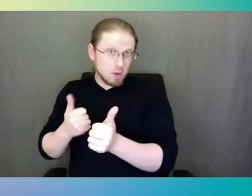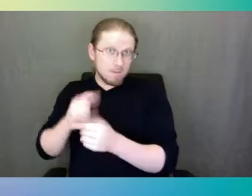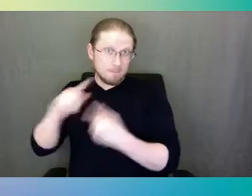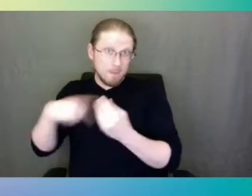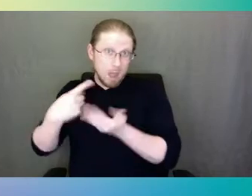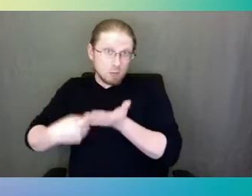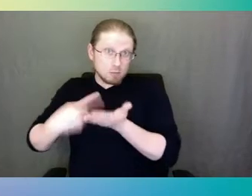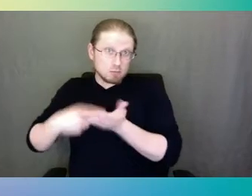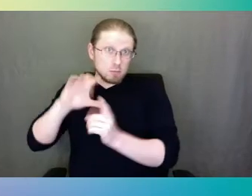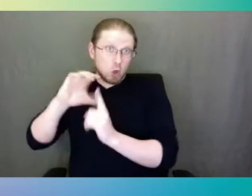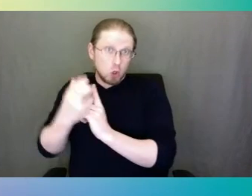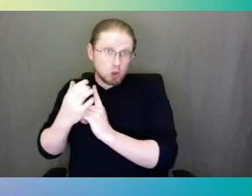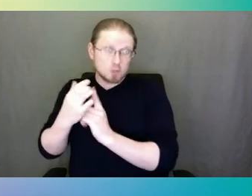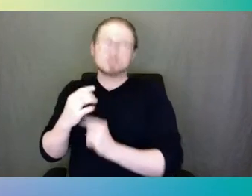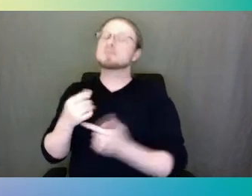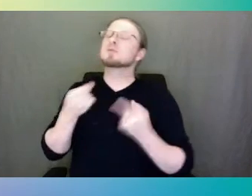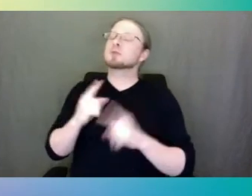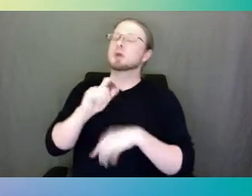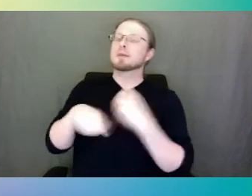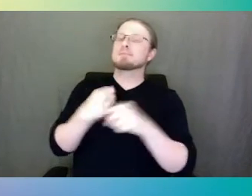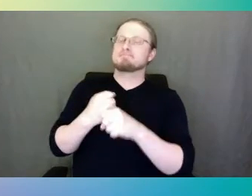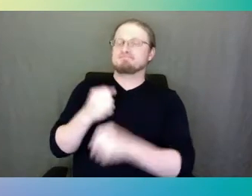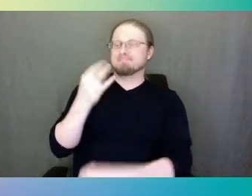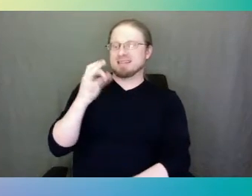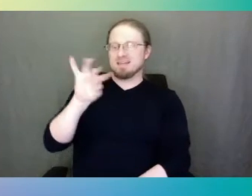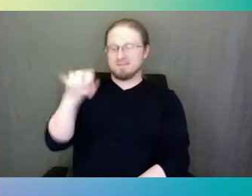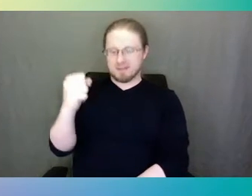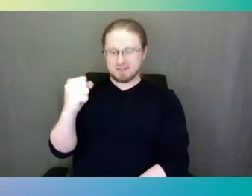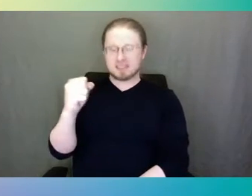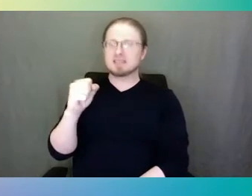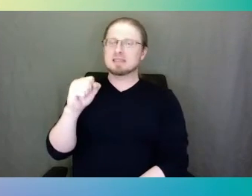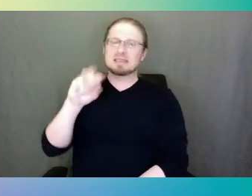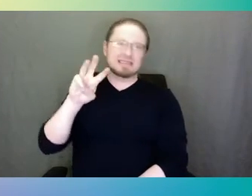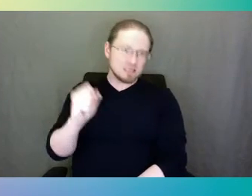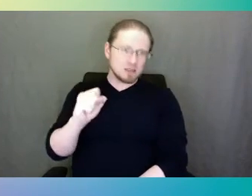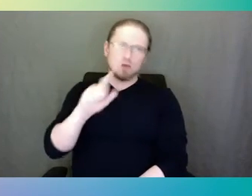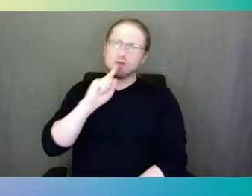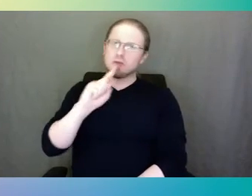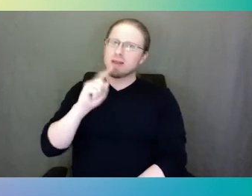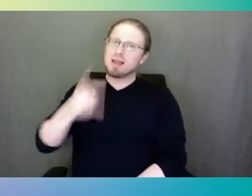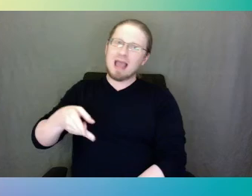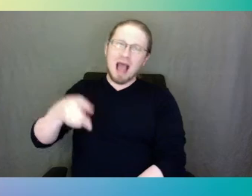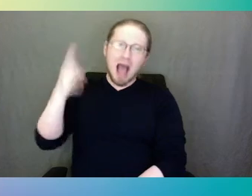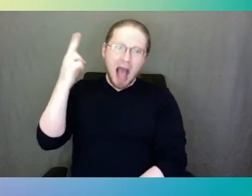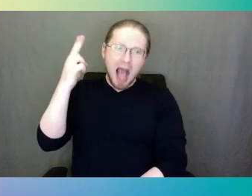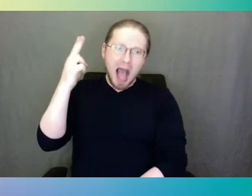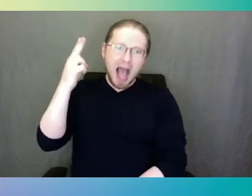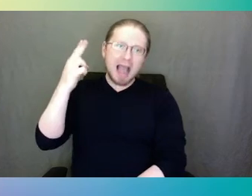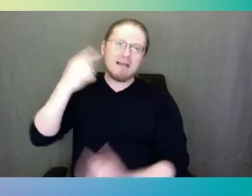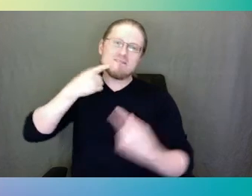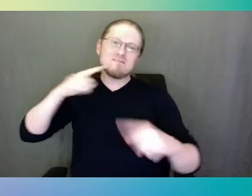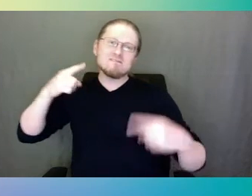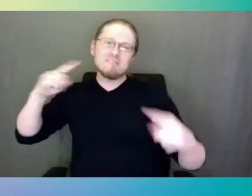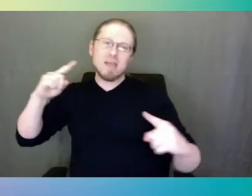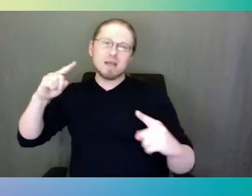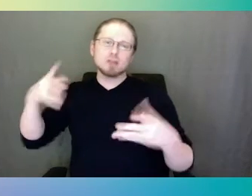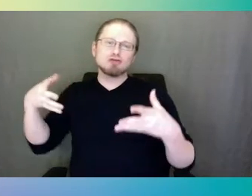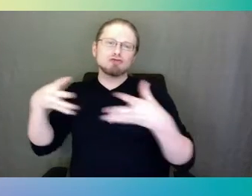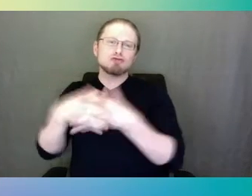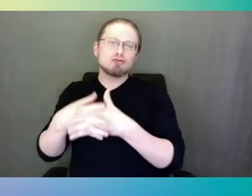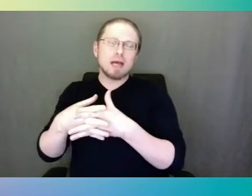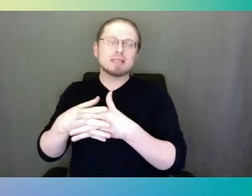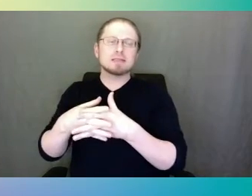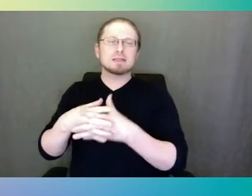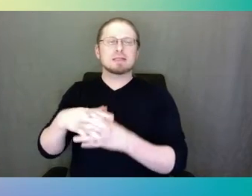this time, there were some very high-profile arrests of homosexuals in England. Sir